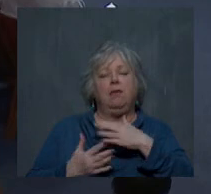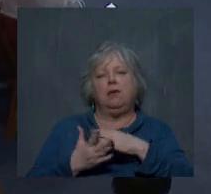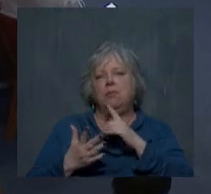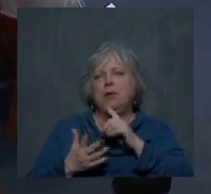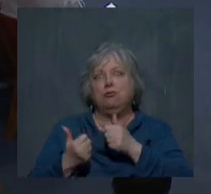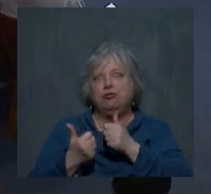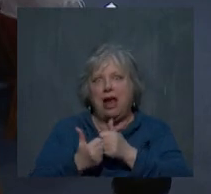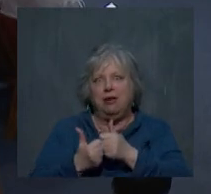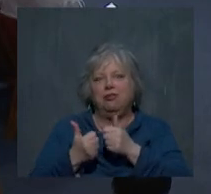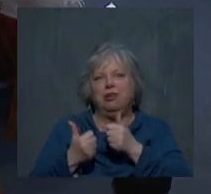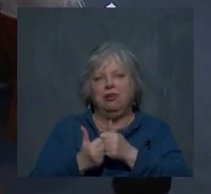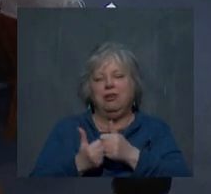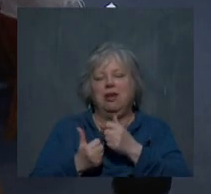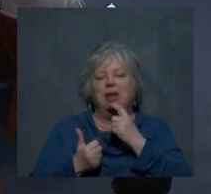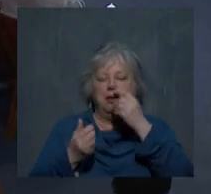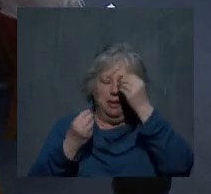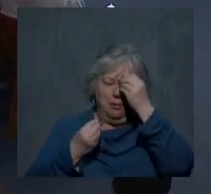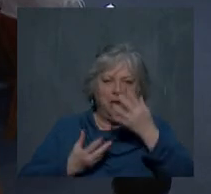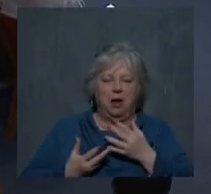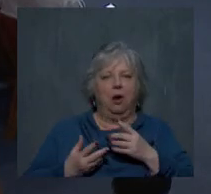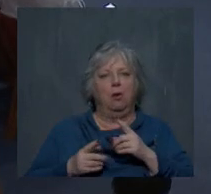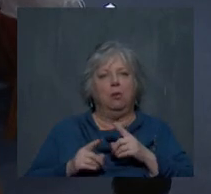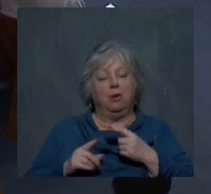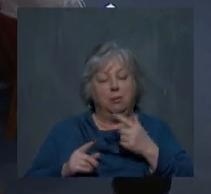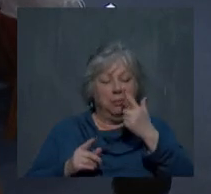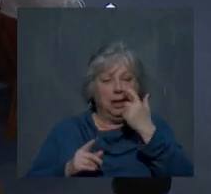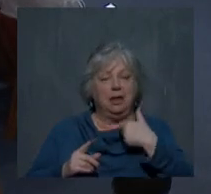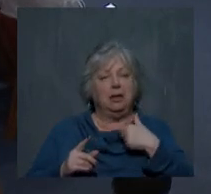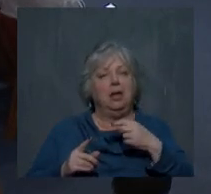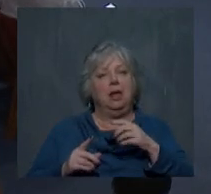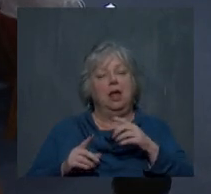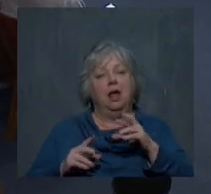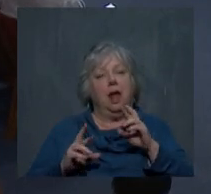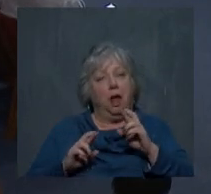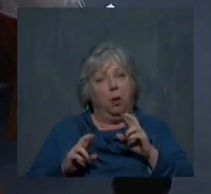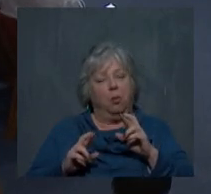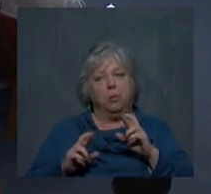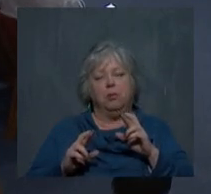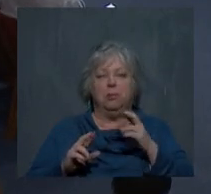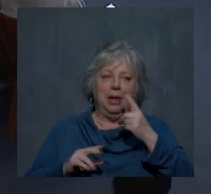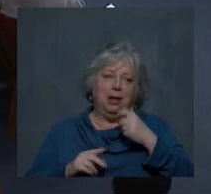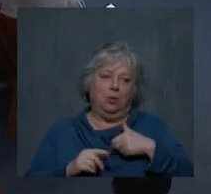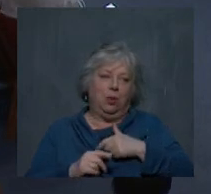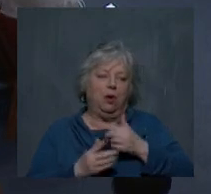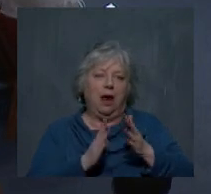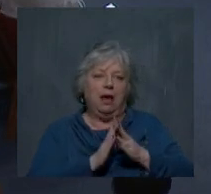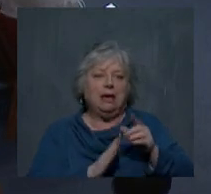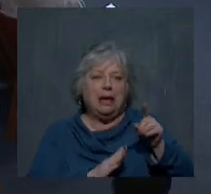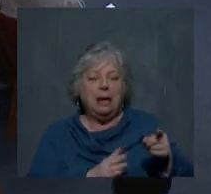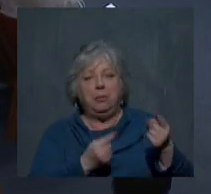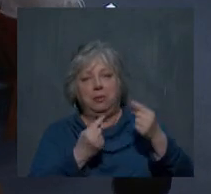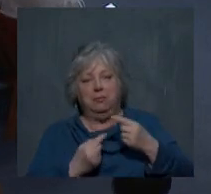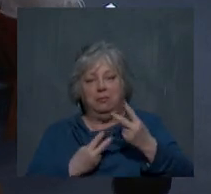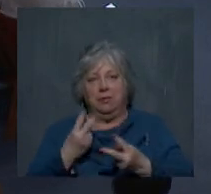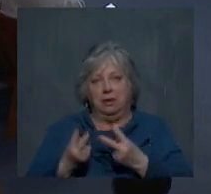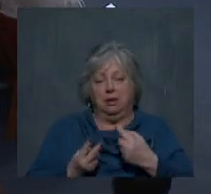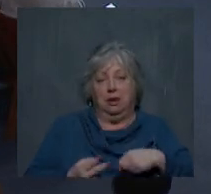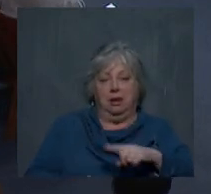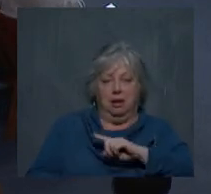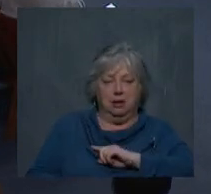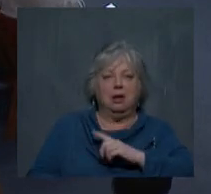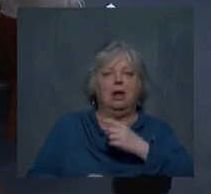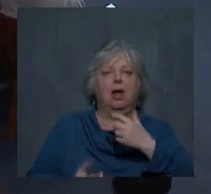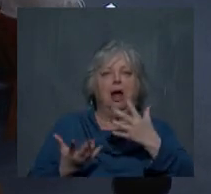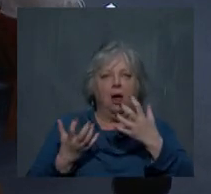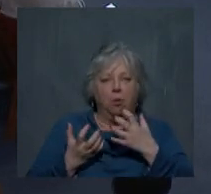challenges on that, let me know. Otherwise, I'll just hope. I really want, obviously, since we're asking him to visit with us, I want to make sure we have a